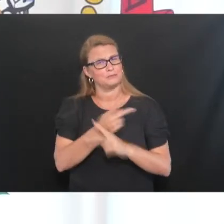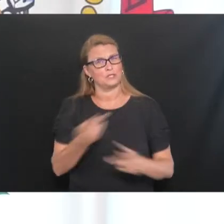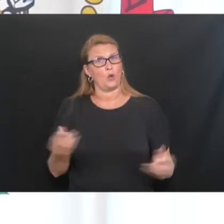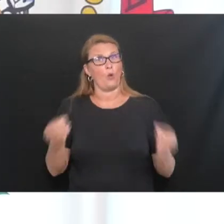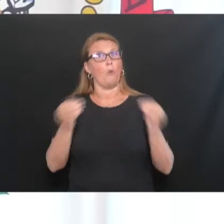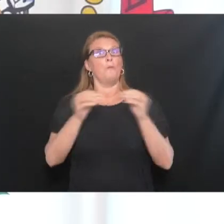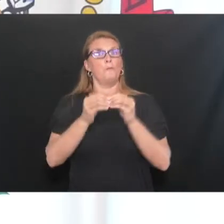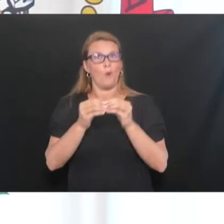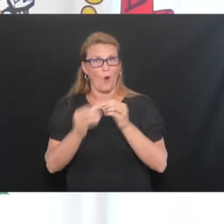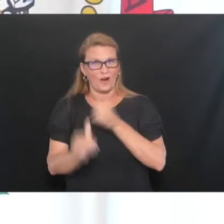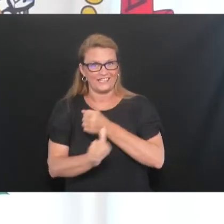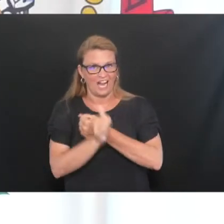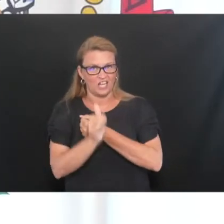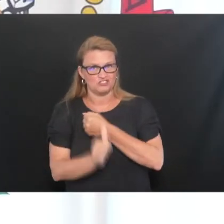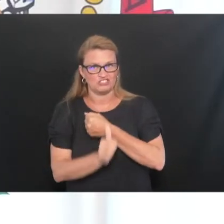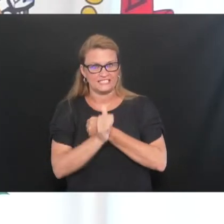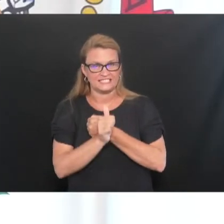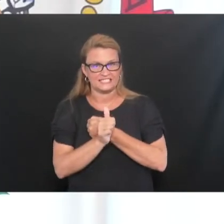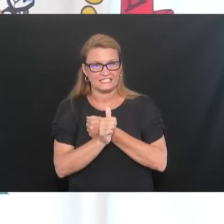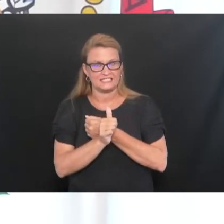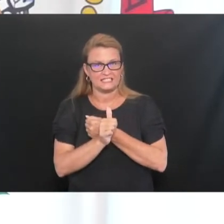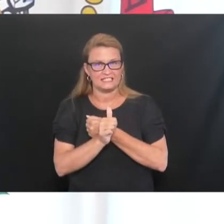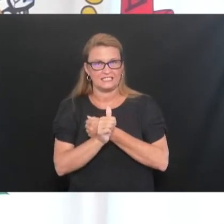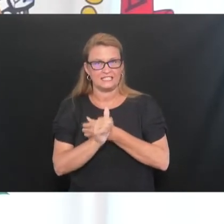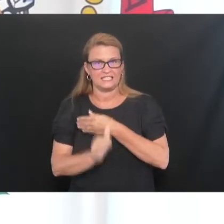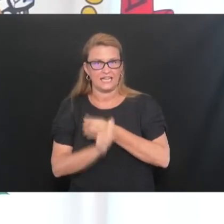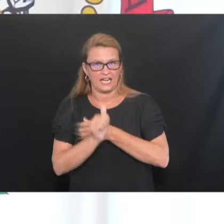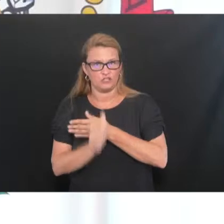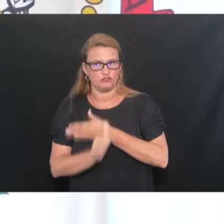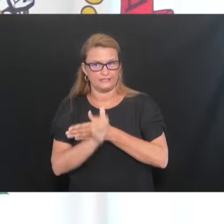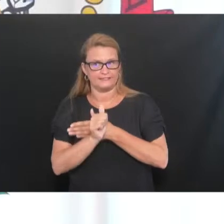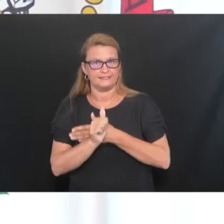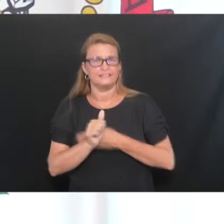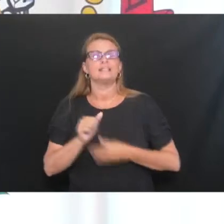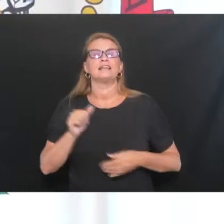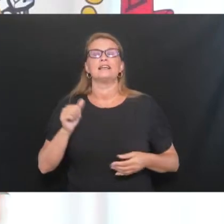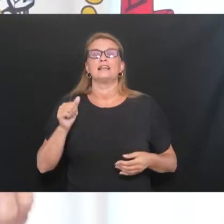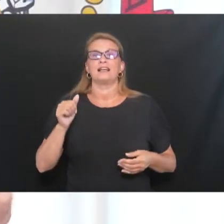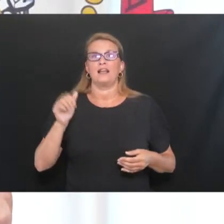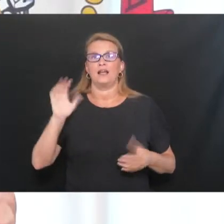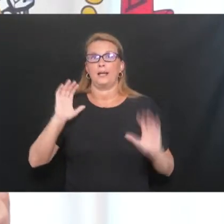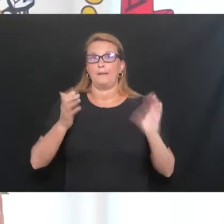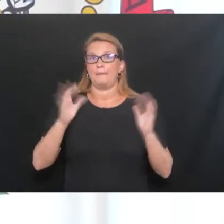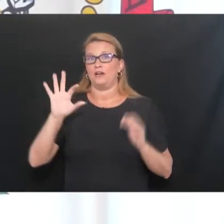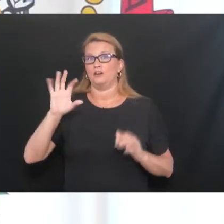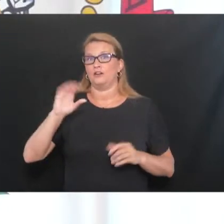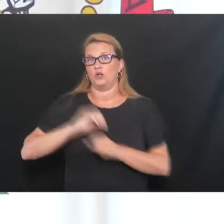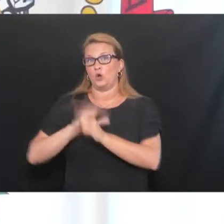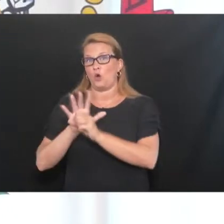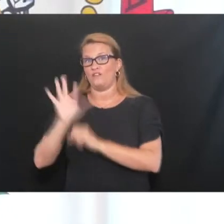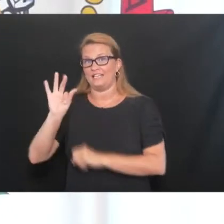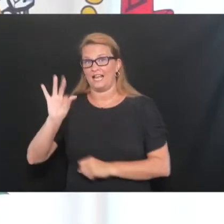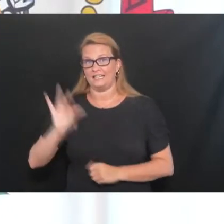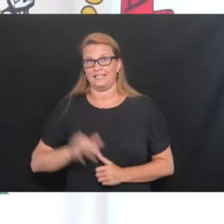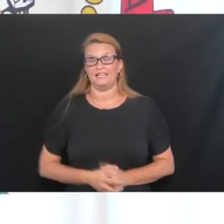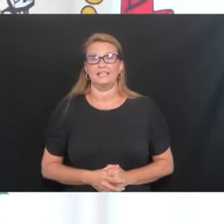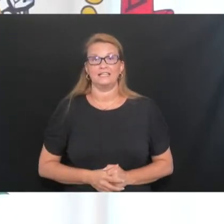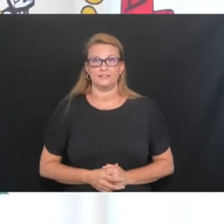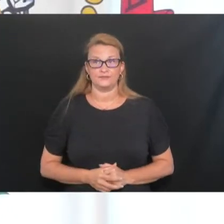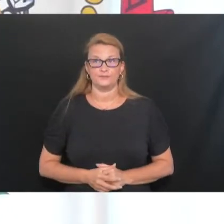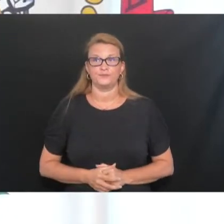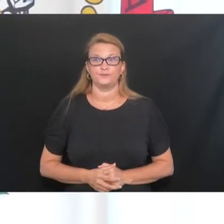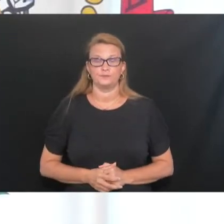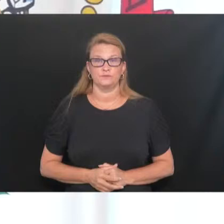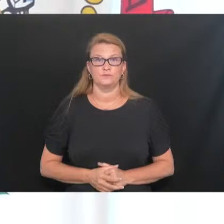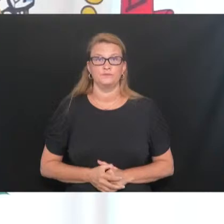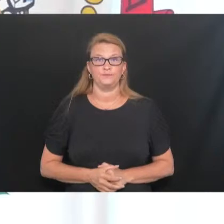you're talking or whatever, 1,000 times more than the COVID virus, the COVID-19